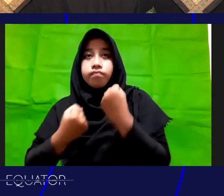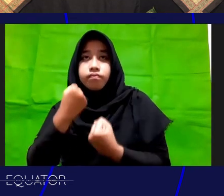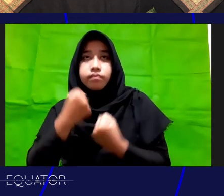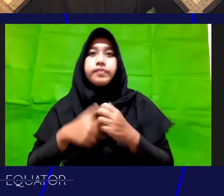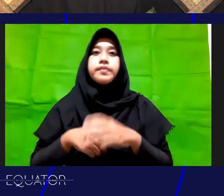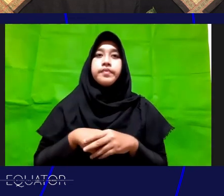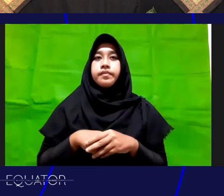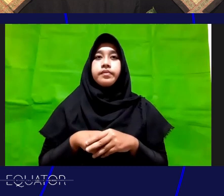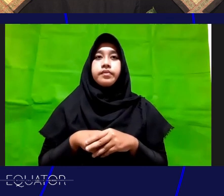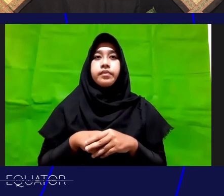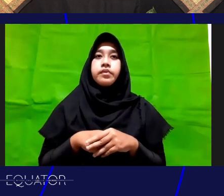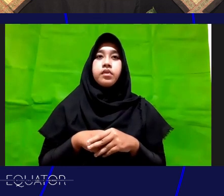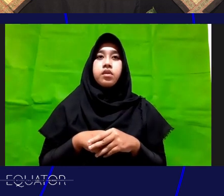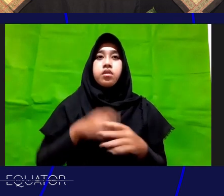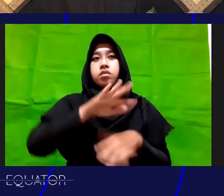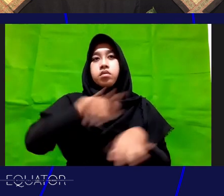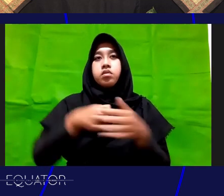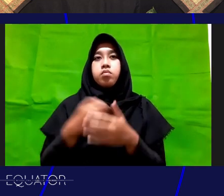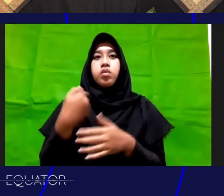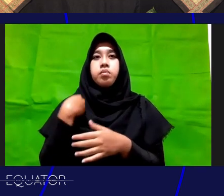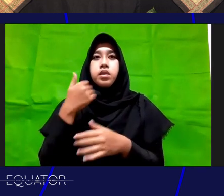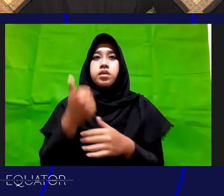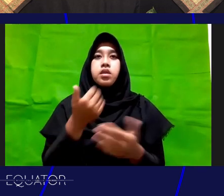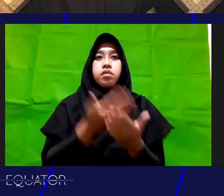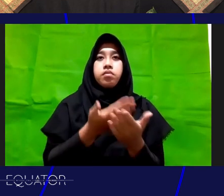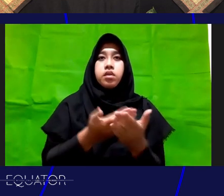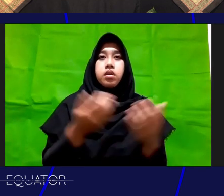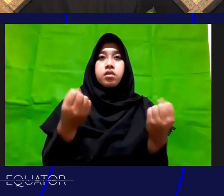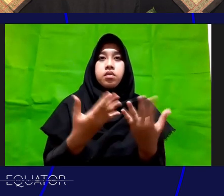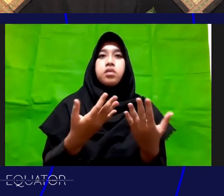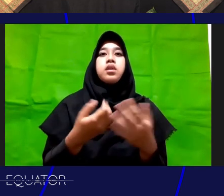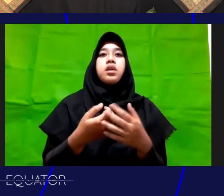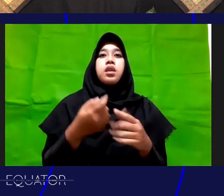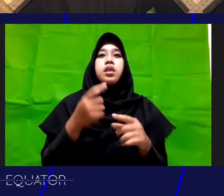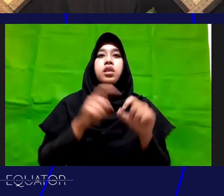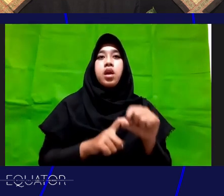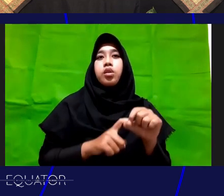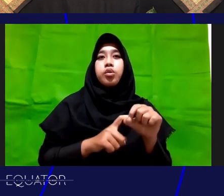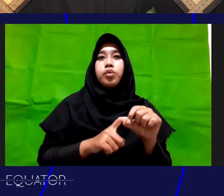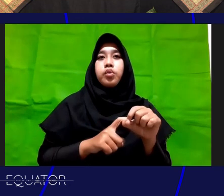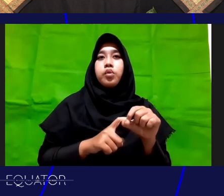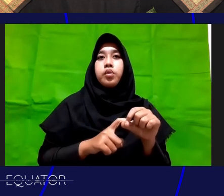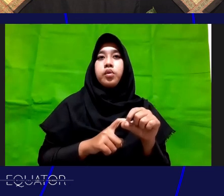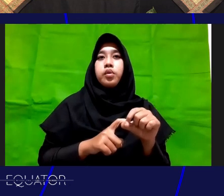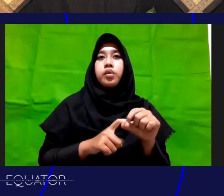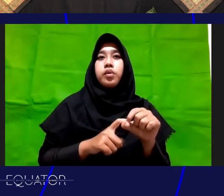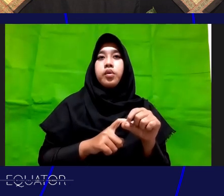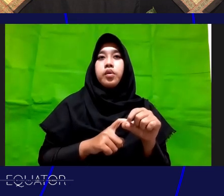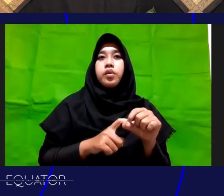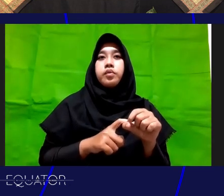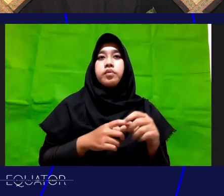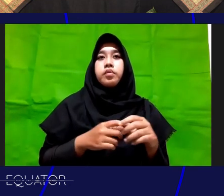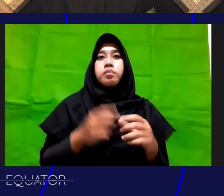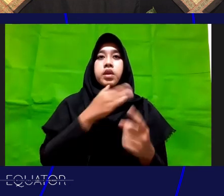in Brazil, it happened in Indonesia, and also right after in Chile. So there are many things that